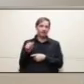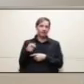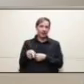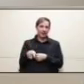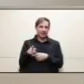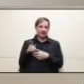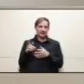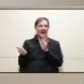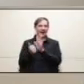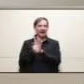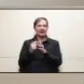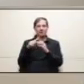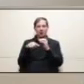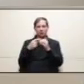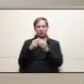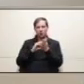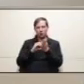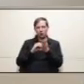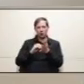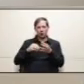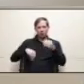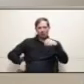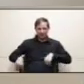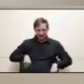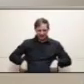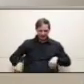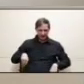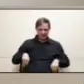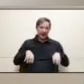Act, and the Public Finance Management Act.